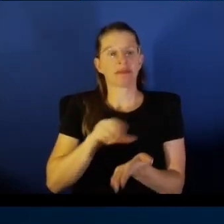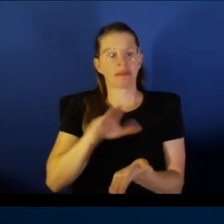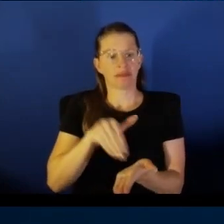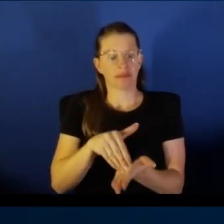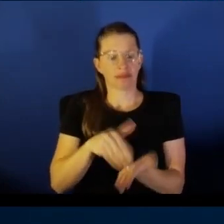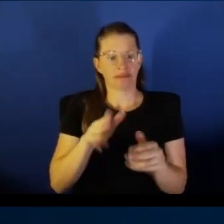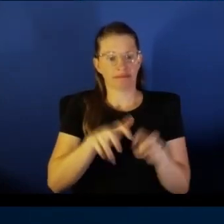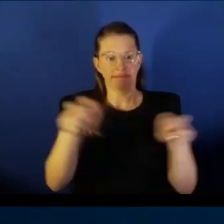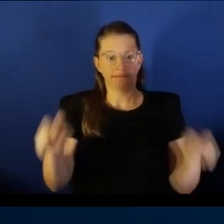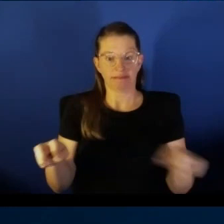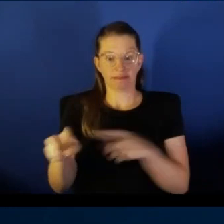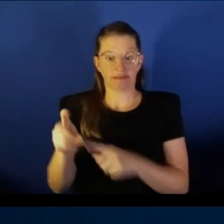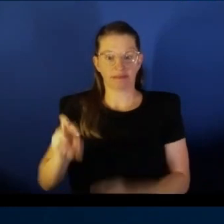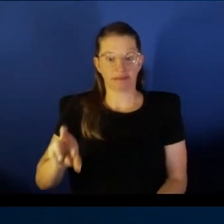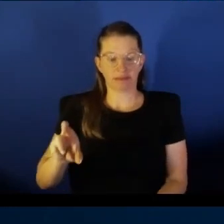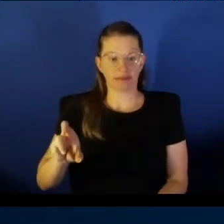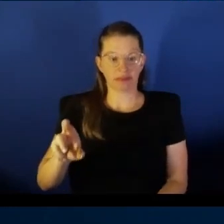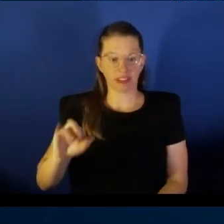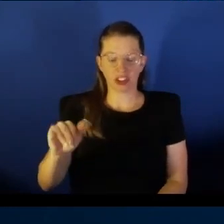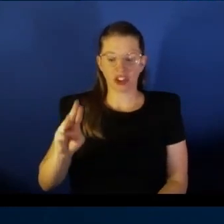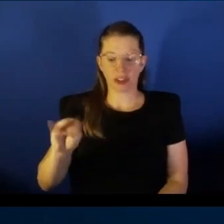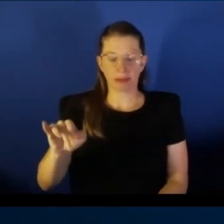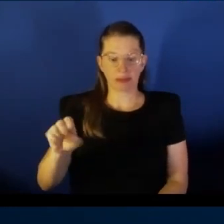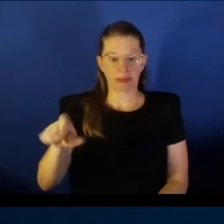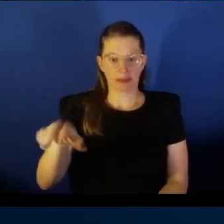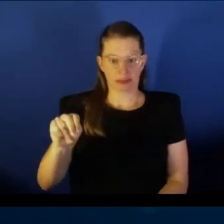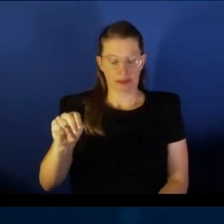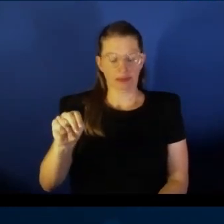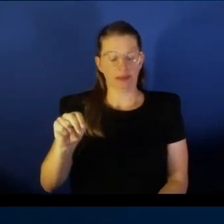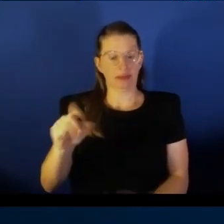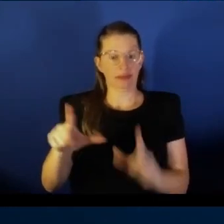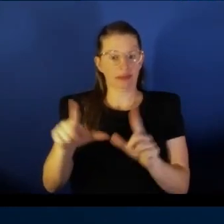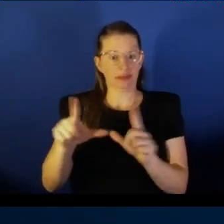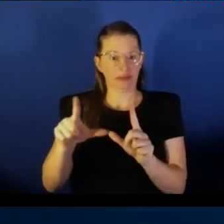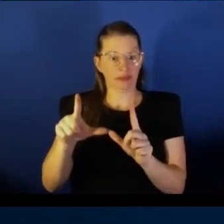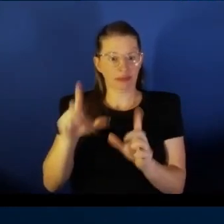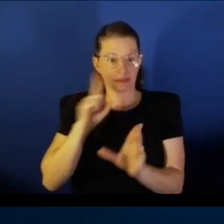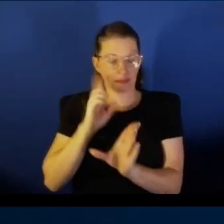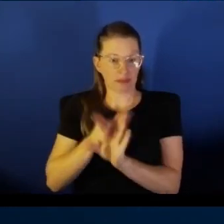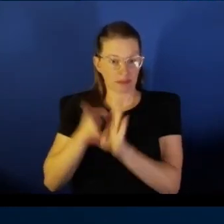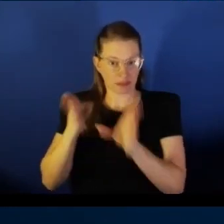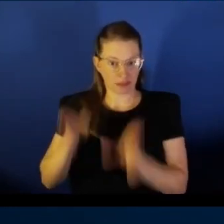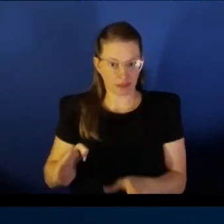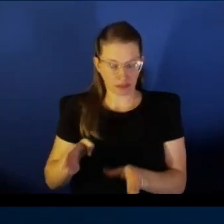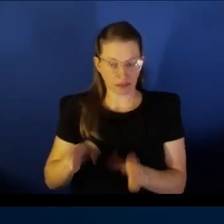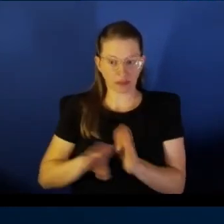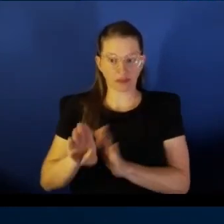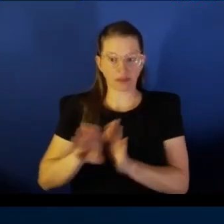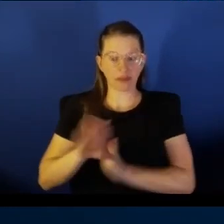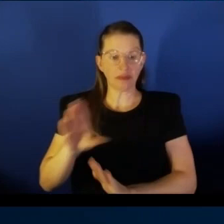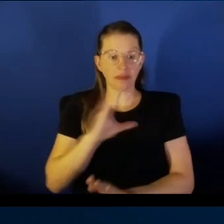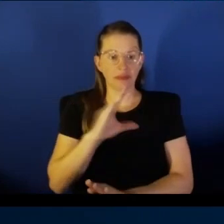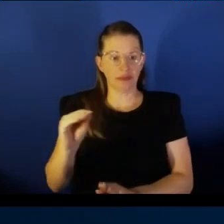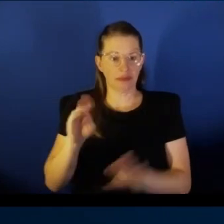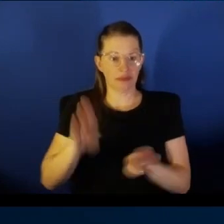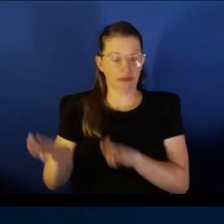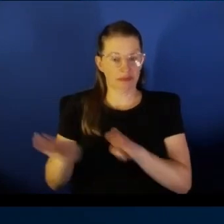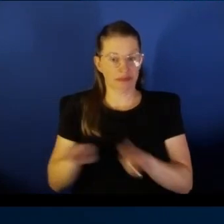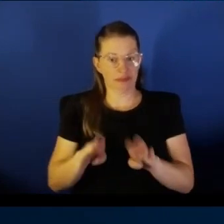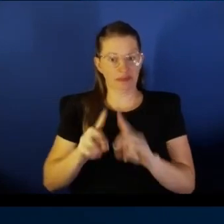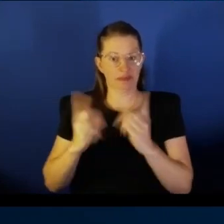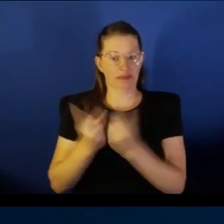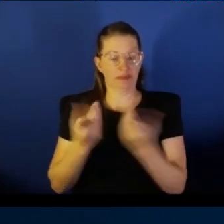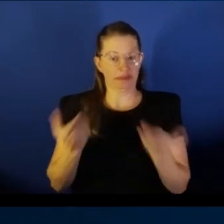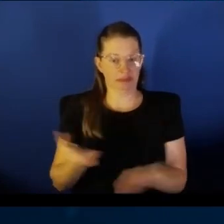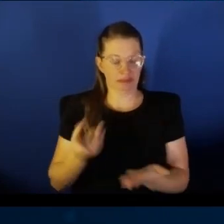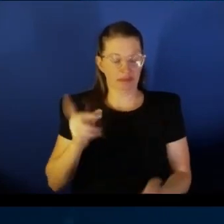me is Dr. Renee Jameson, a licensed psychologist in the Developmental and Behavioral Division here at the University of Kansas Health System. We'll get with